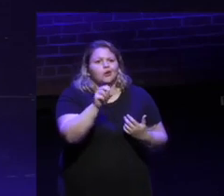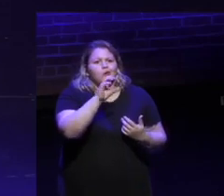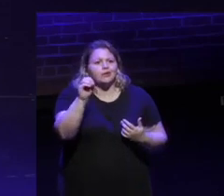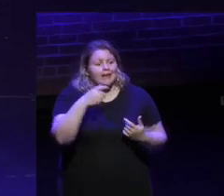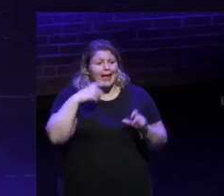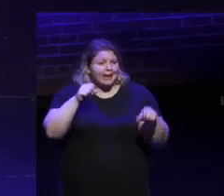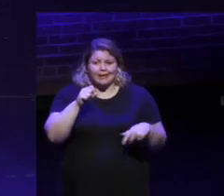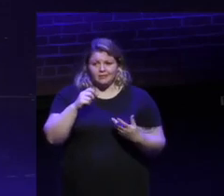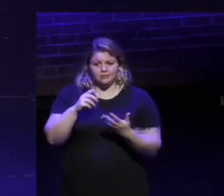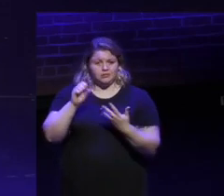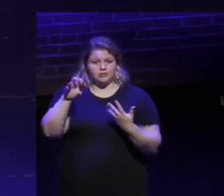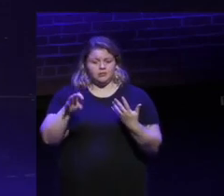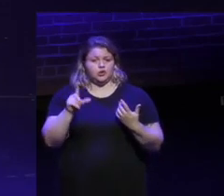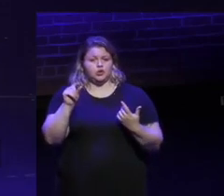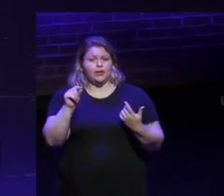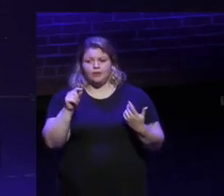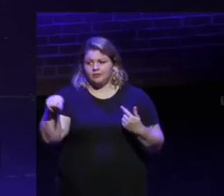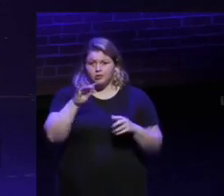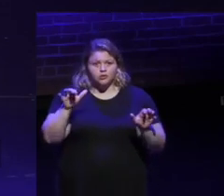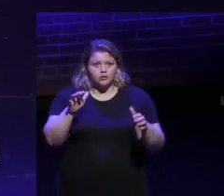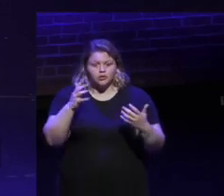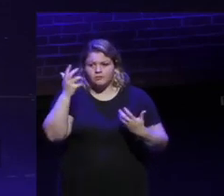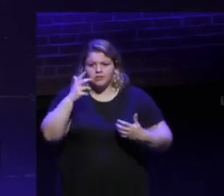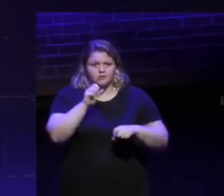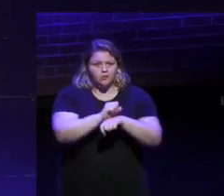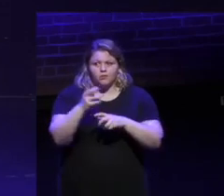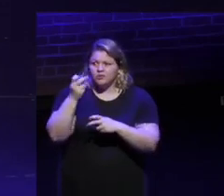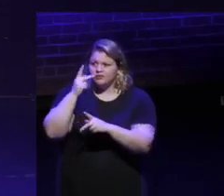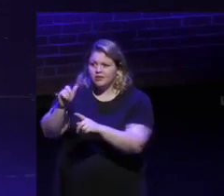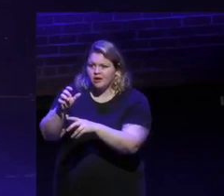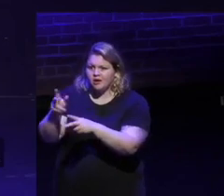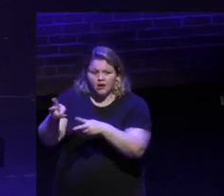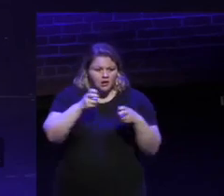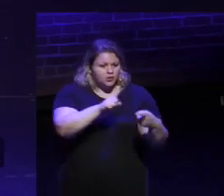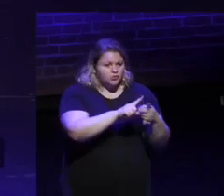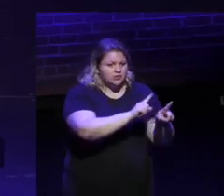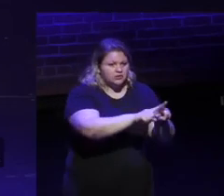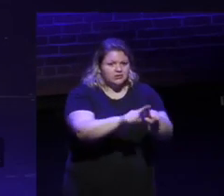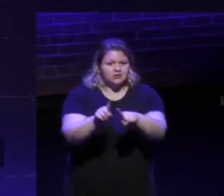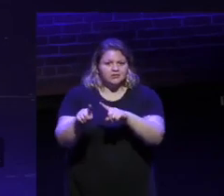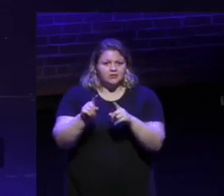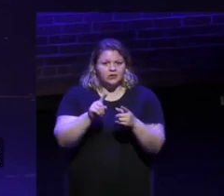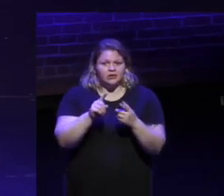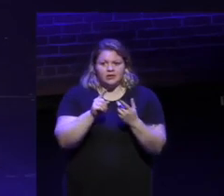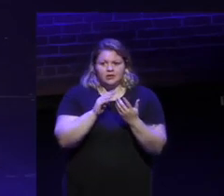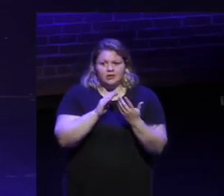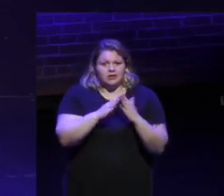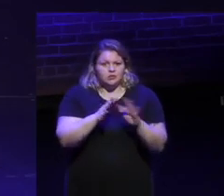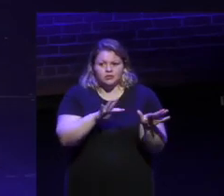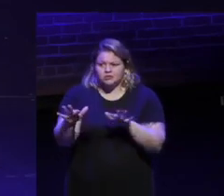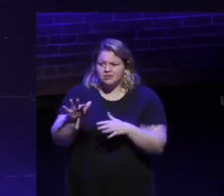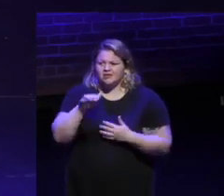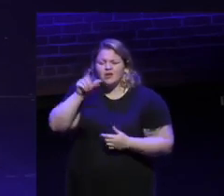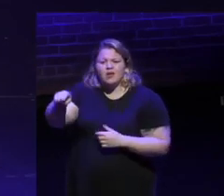20 right now that are doing amazing work that we want to replicate in communities. Let's fund them. Let's not have them sing for their supper. Let's not have it